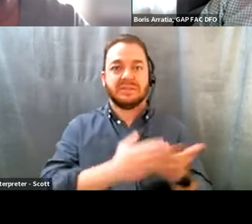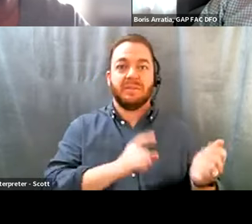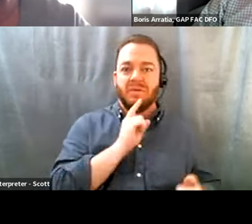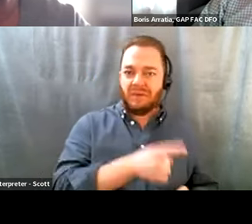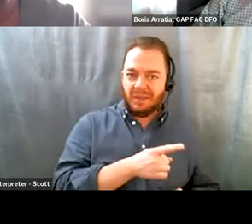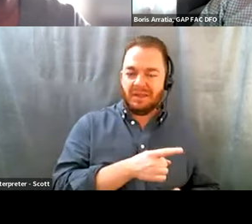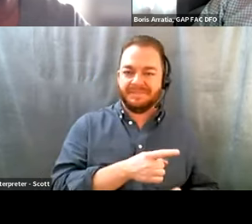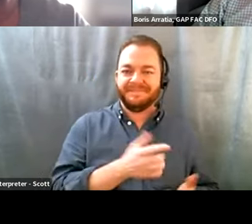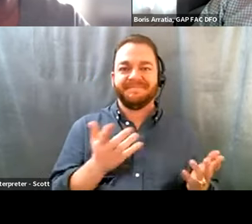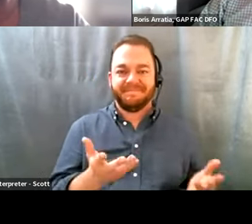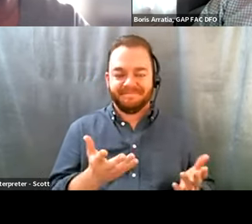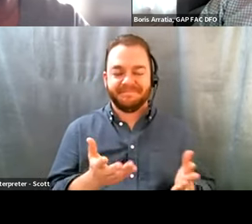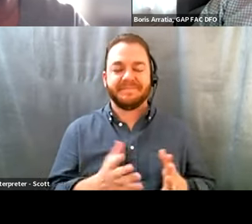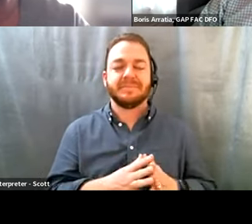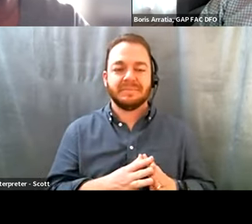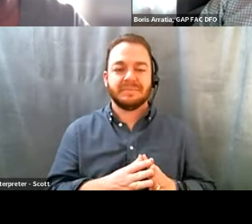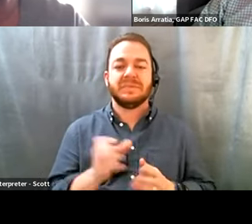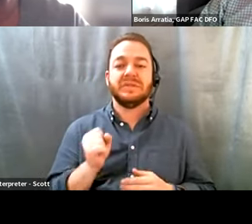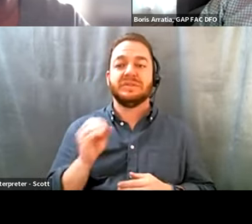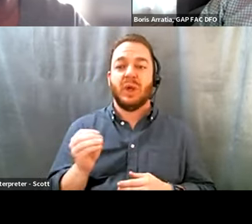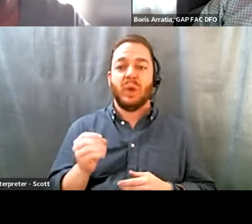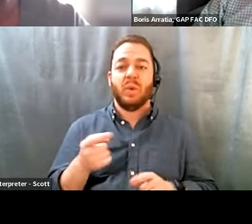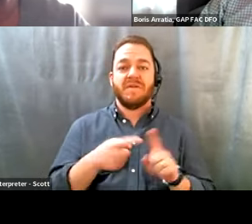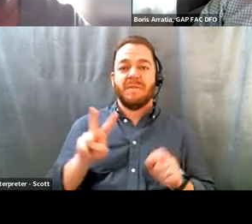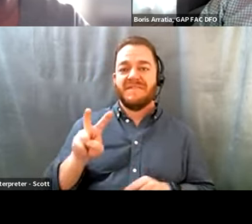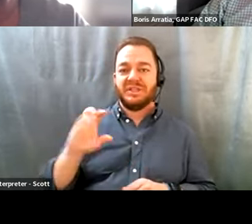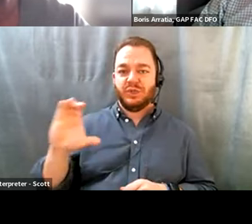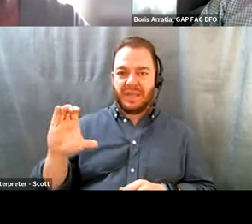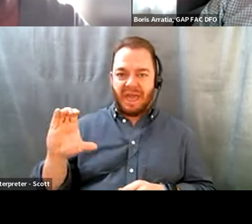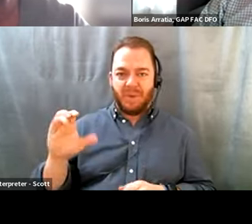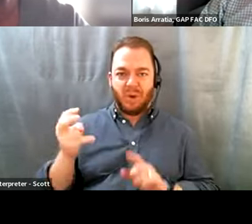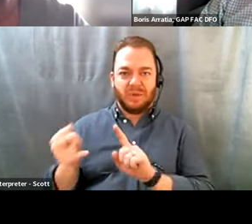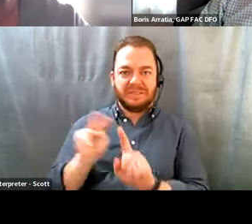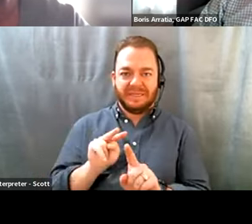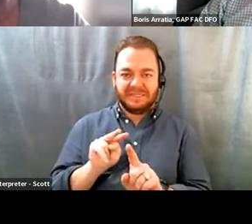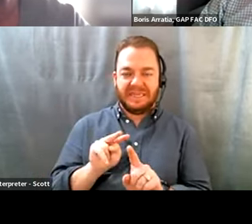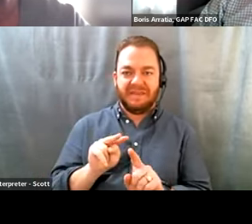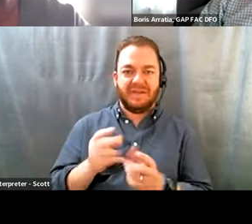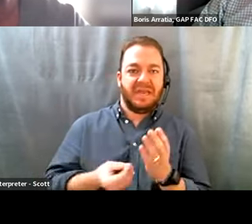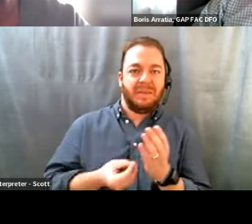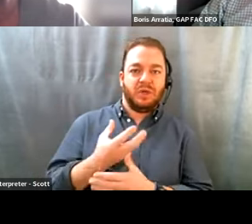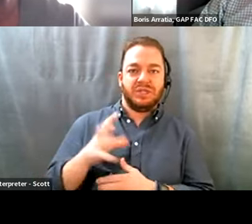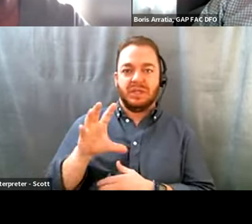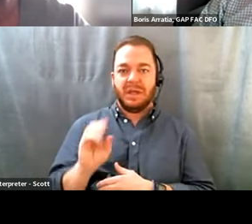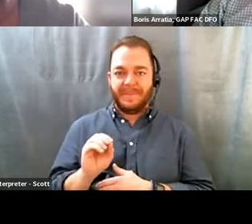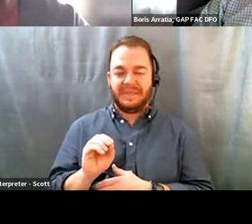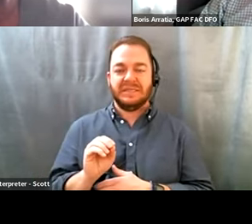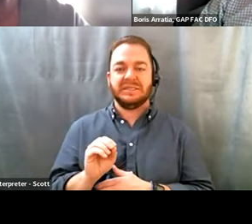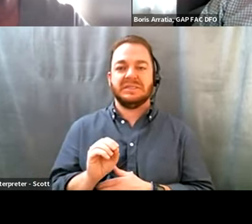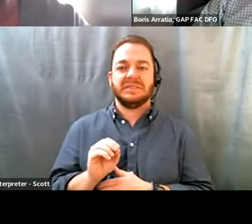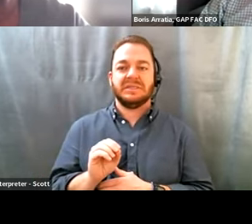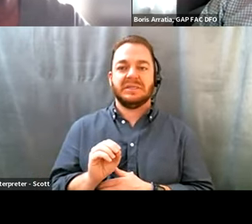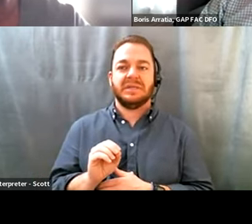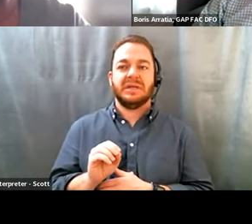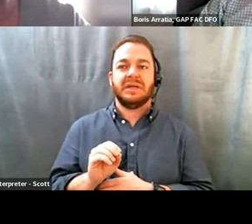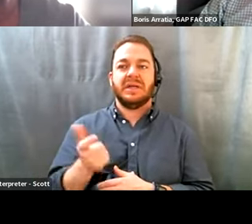realities. And so from a venture capital standpoint and an emerging company,